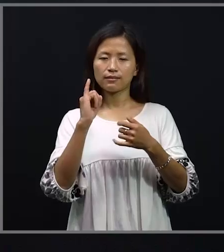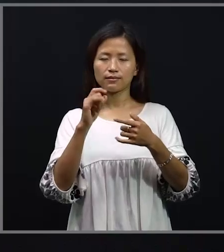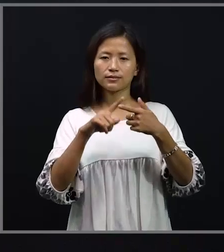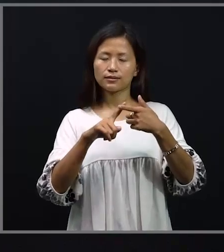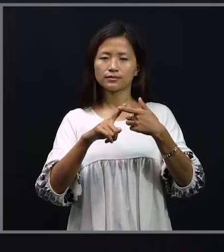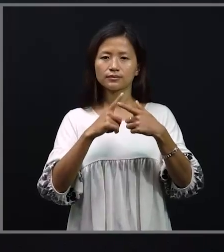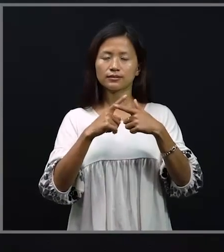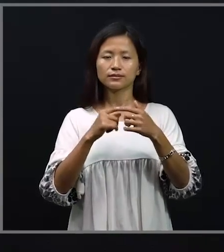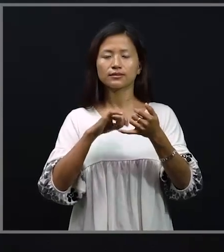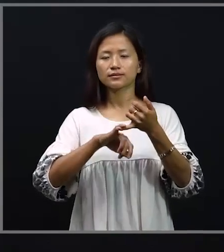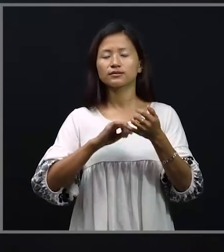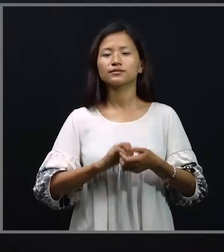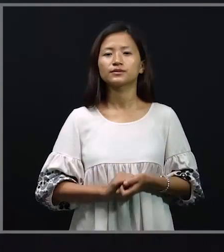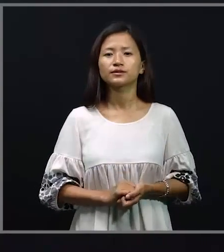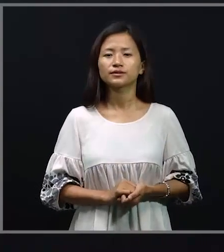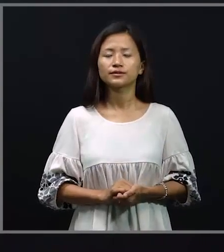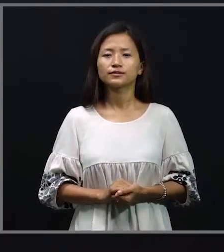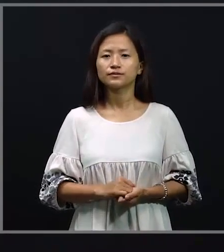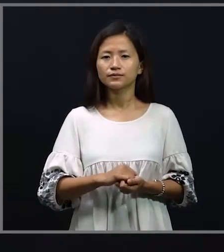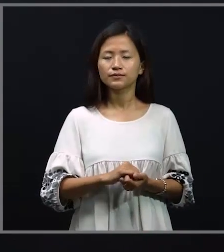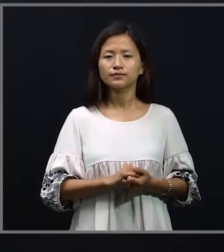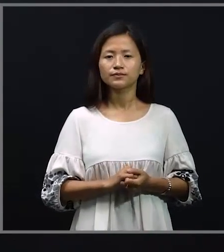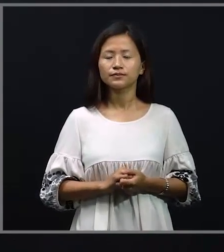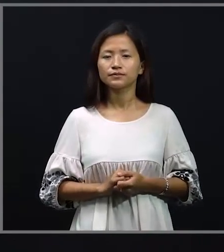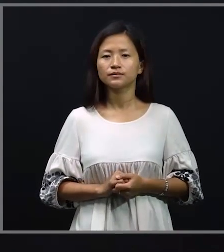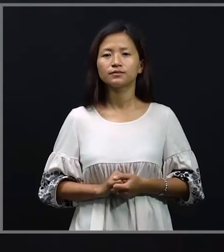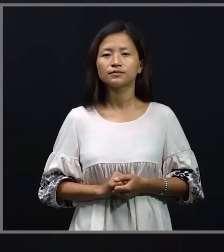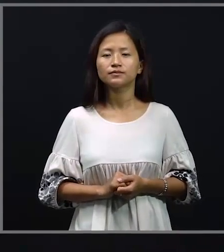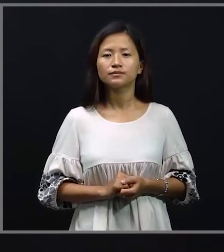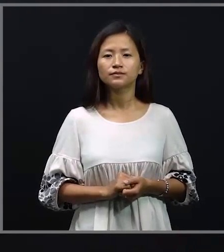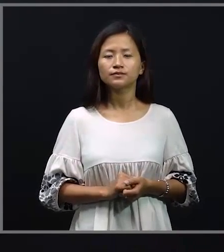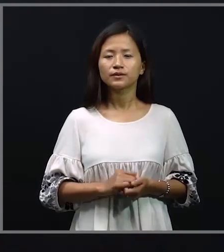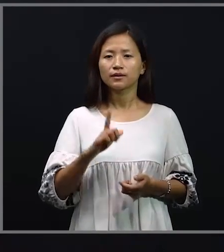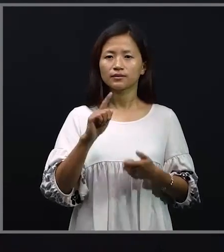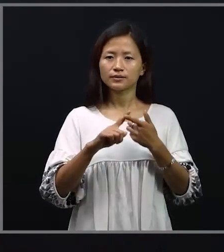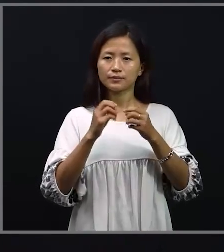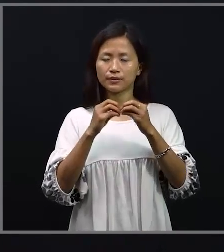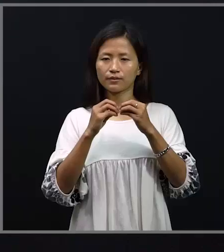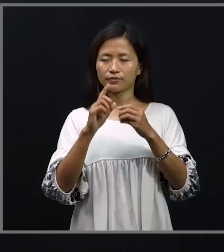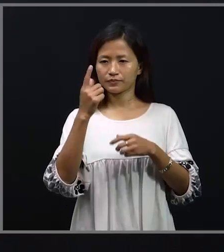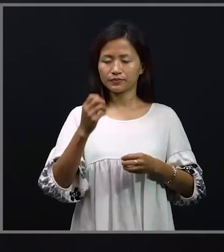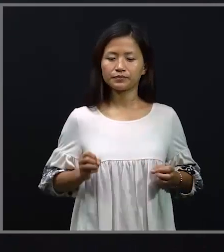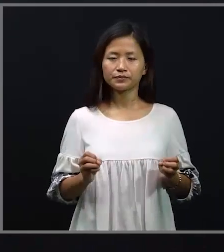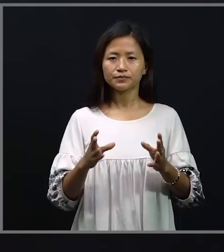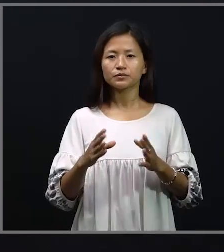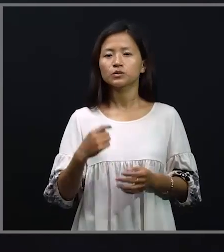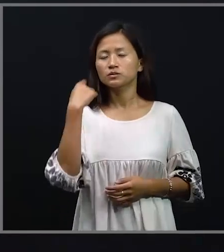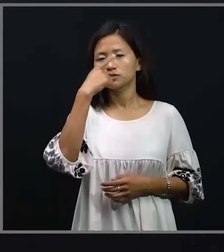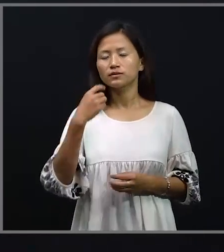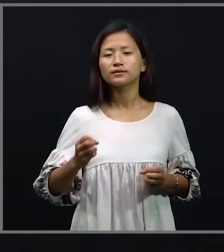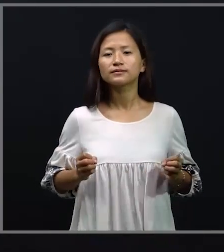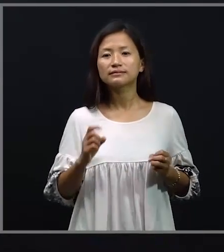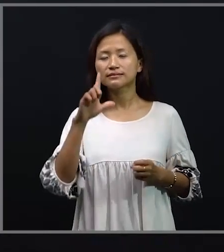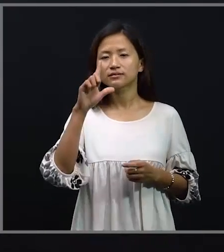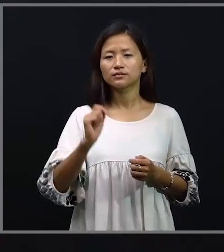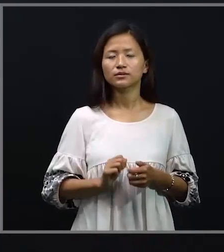Liberal and the Marxist view. Okay, we'll first start here. Liberal view. Who are the liberals? The liberals